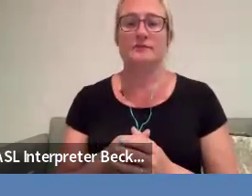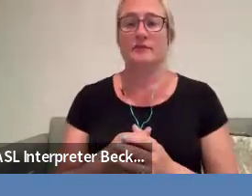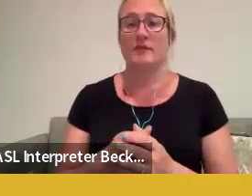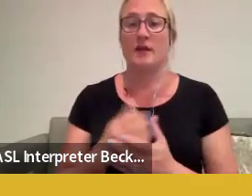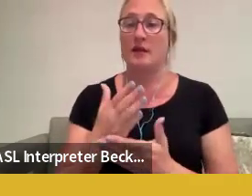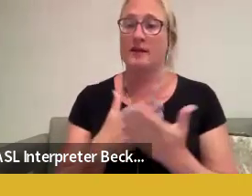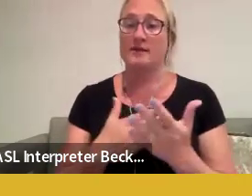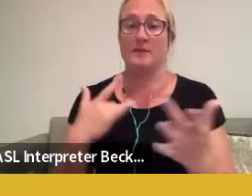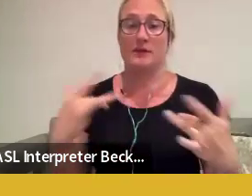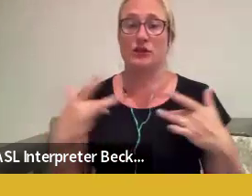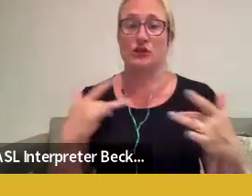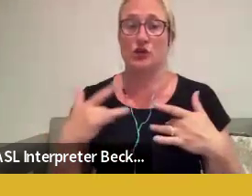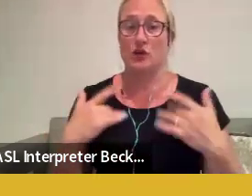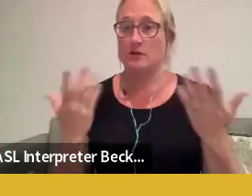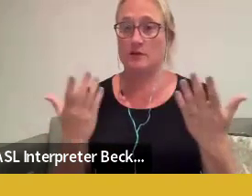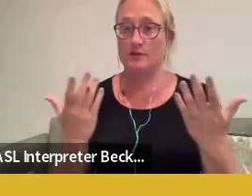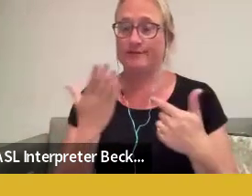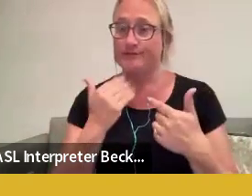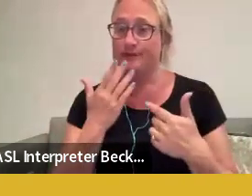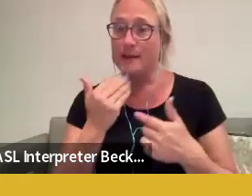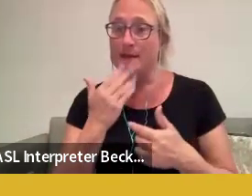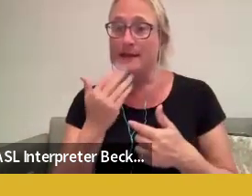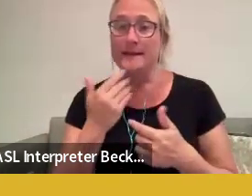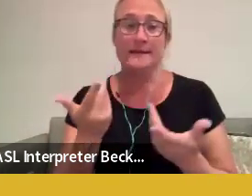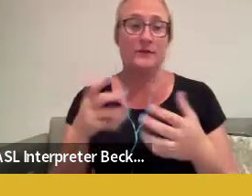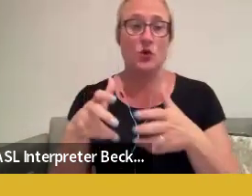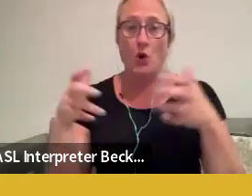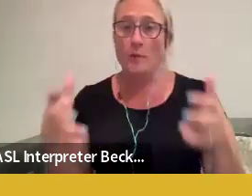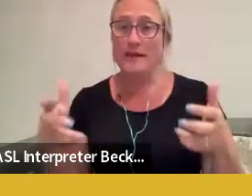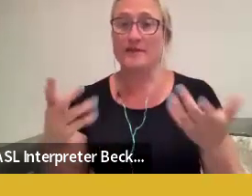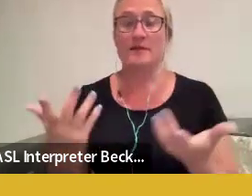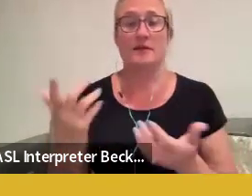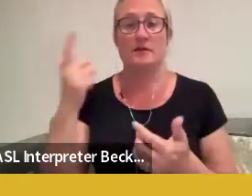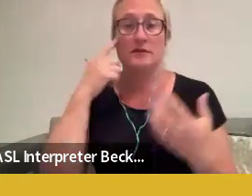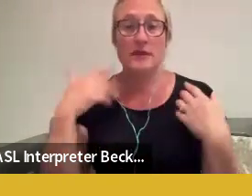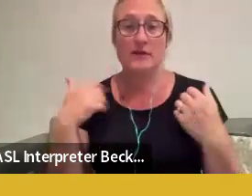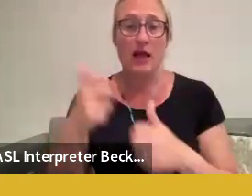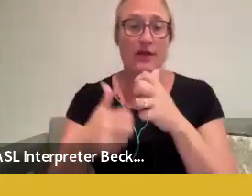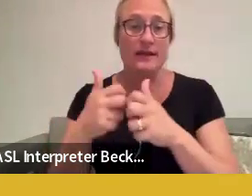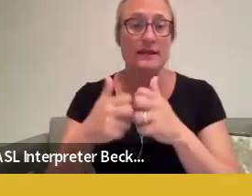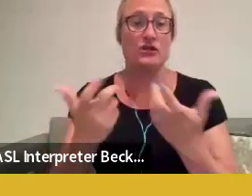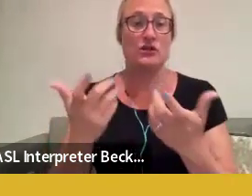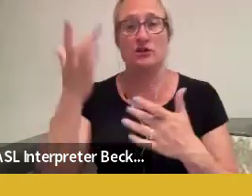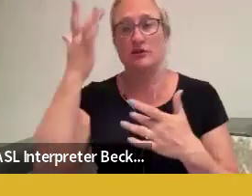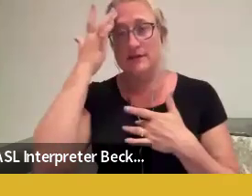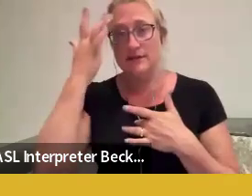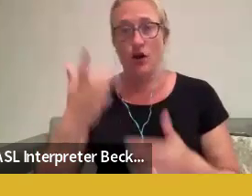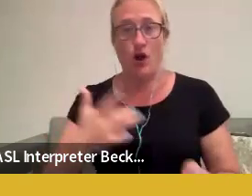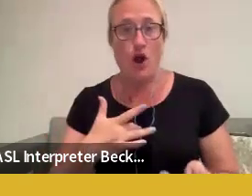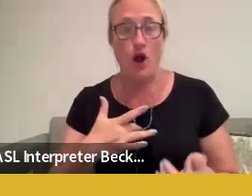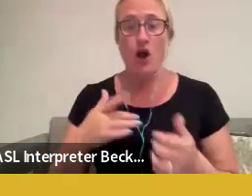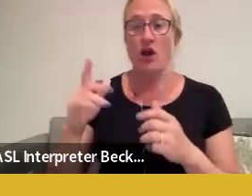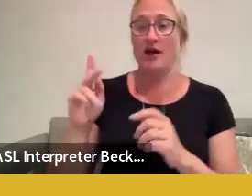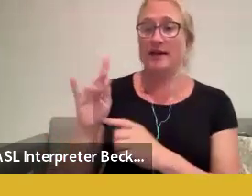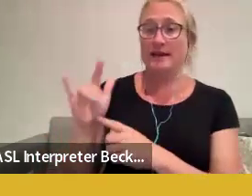of concern are diabetes, obesity, mental health conditions, heart disease, kidney disease,